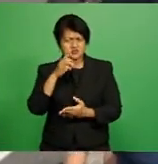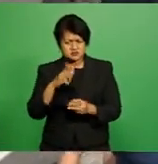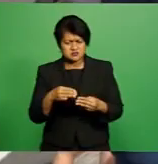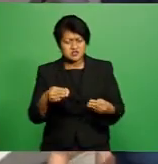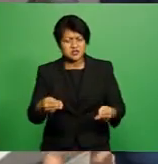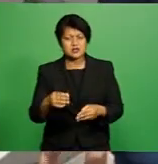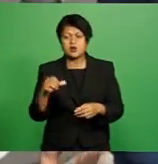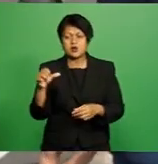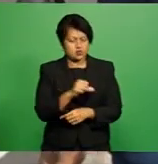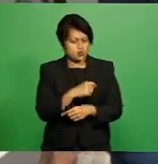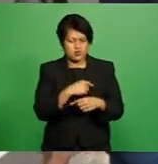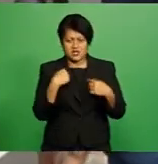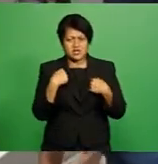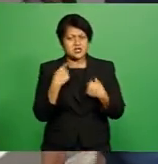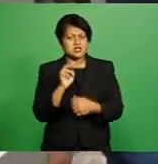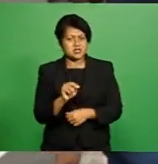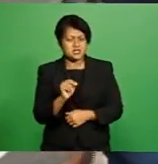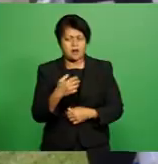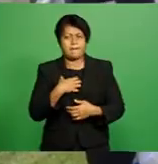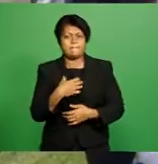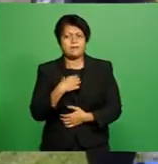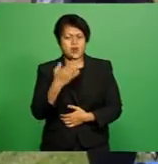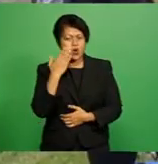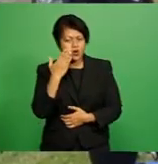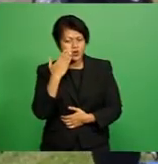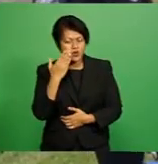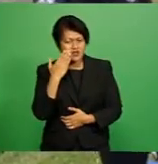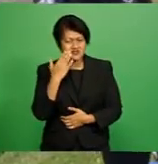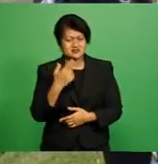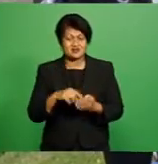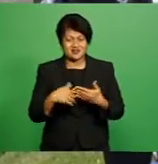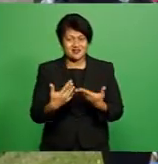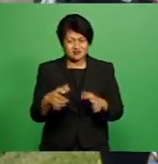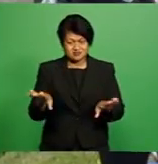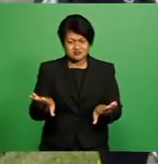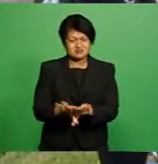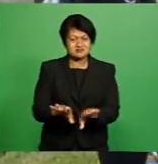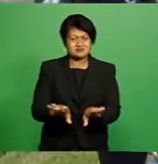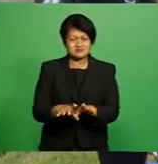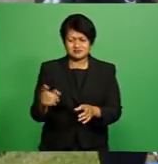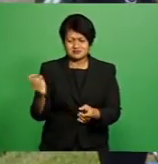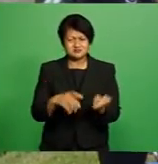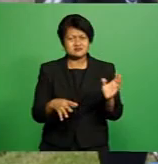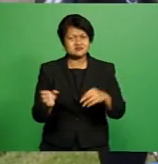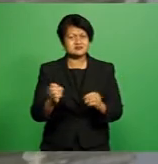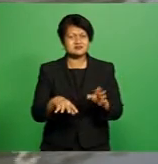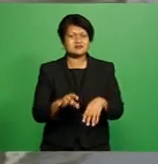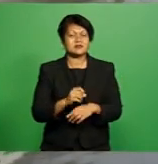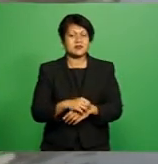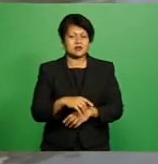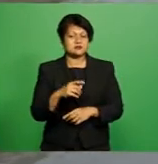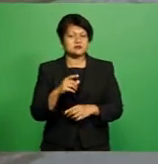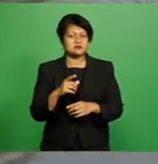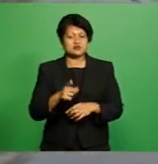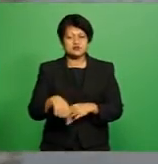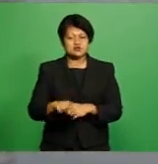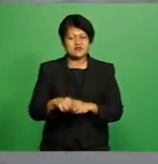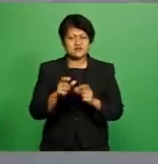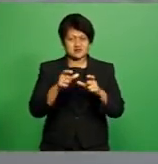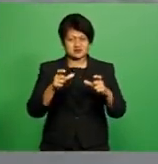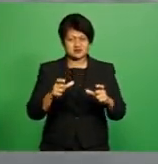living upstream, because a lot of this waste pollution comes from up. Suva City Council Special Administrator